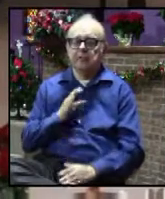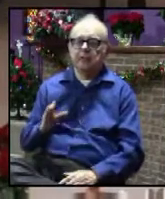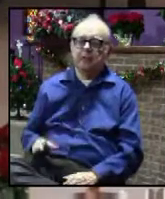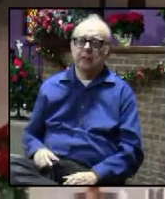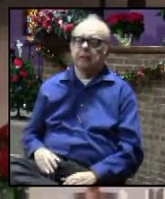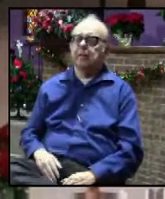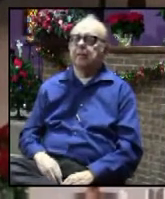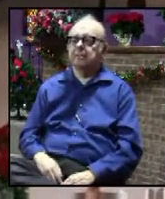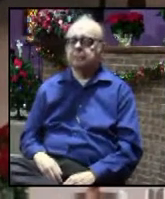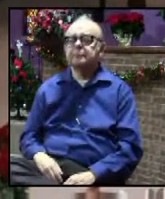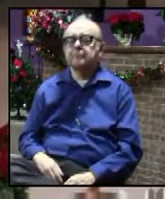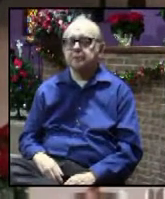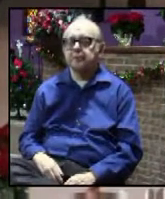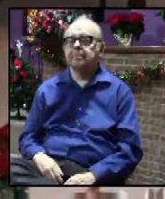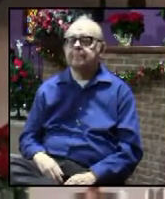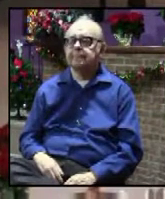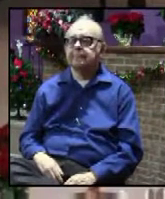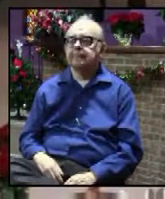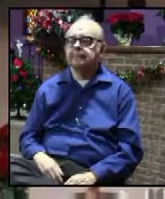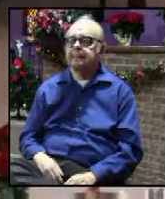Christ.